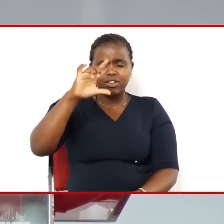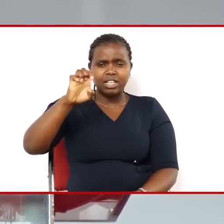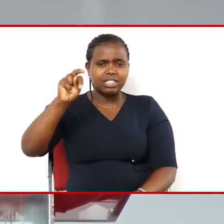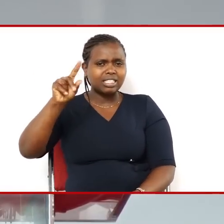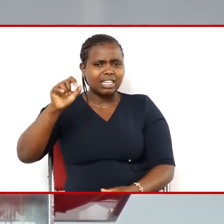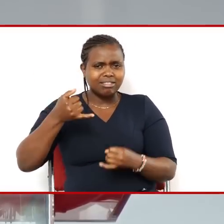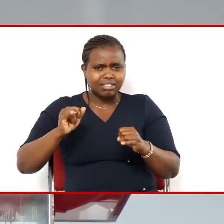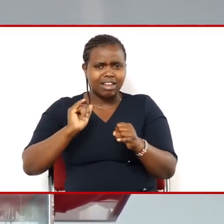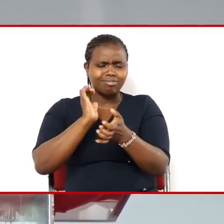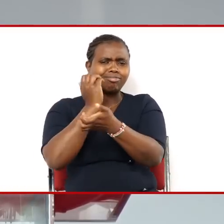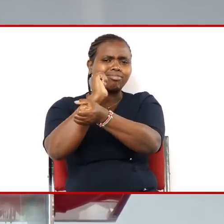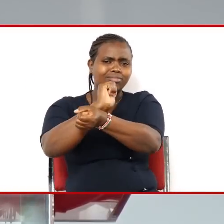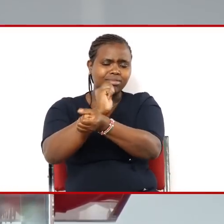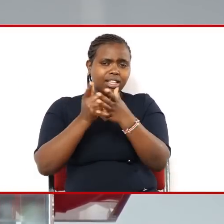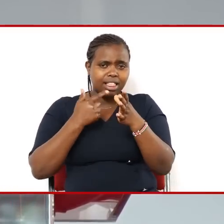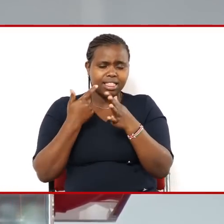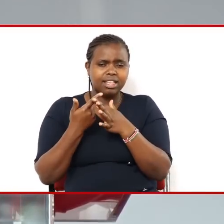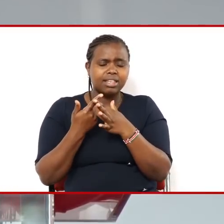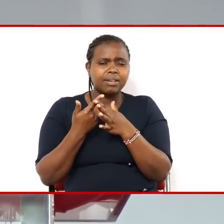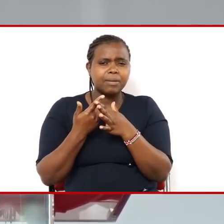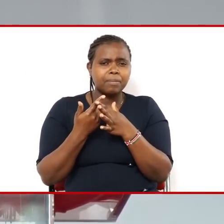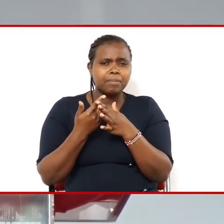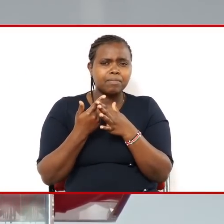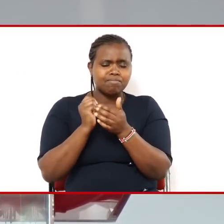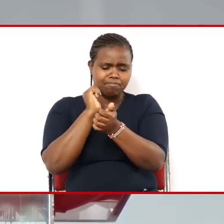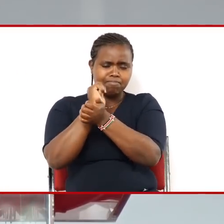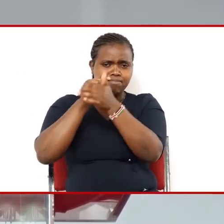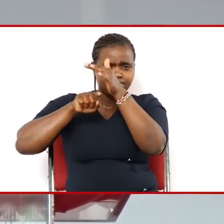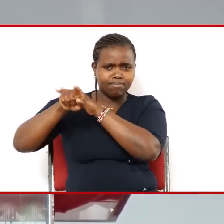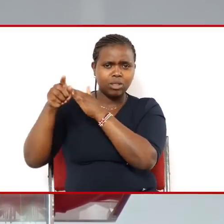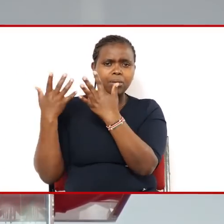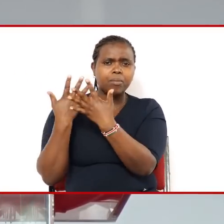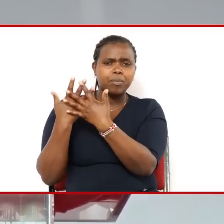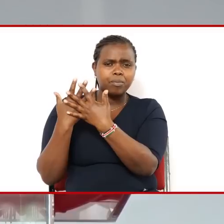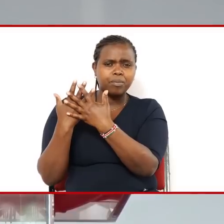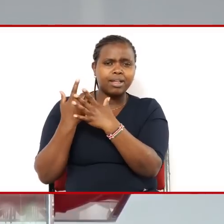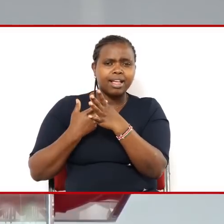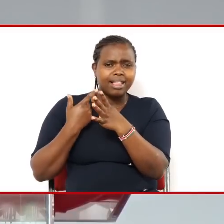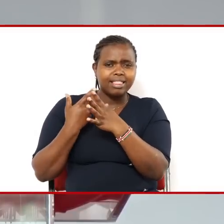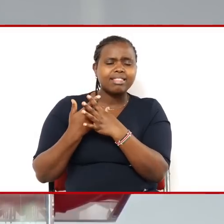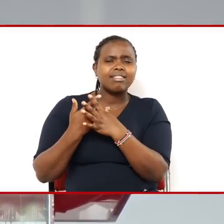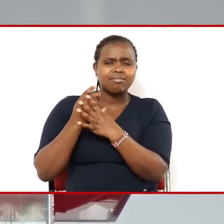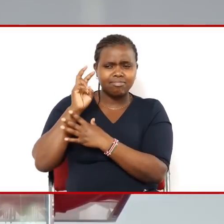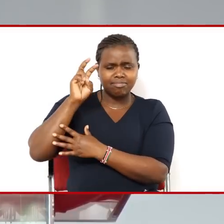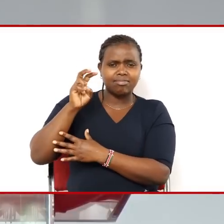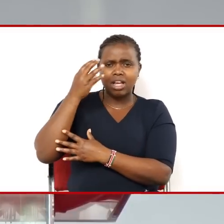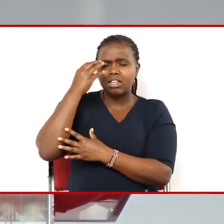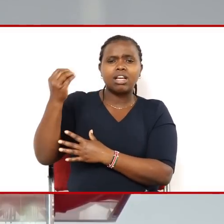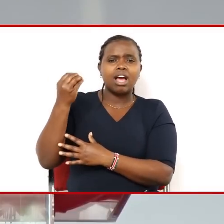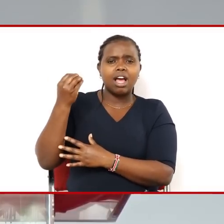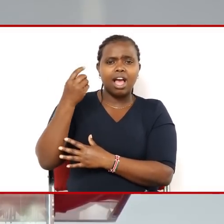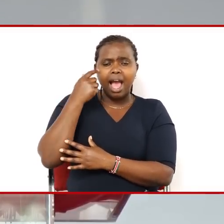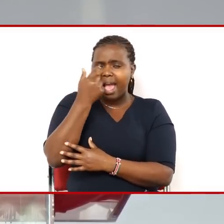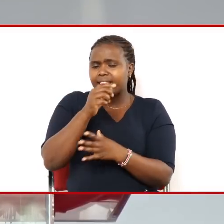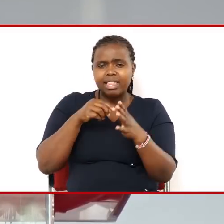him. They put him into their prison, put out his eyes and took him